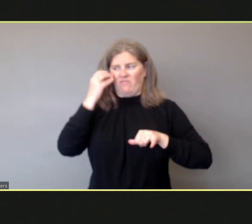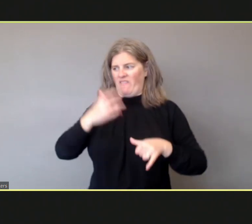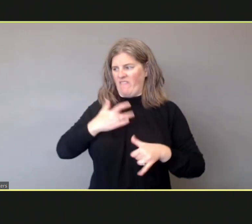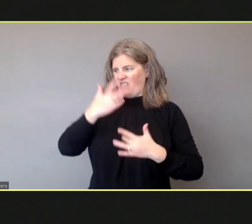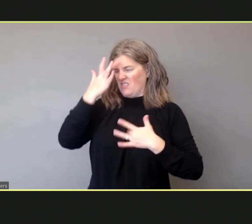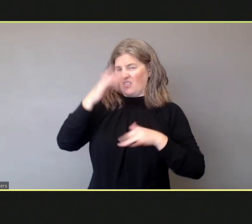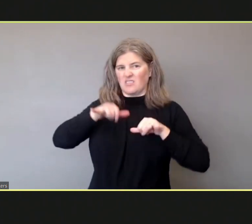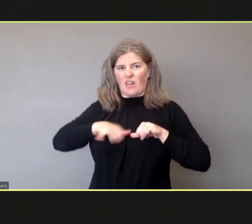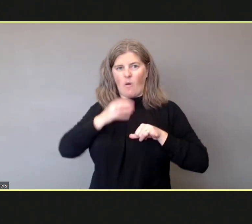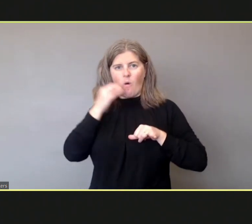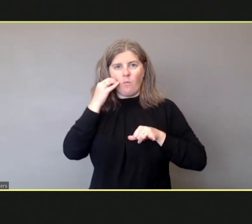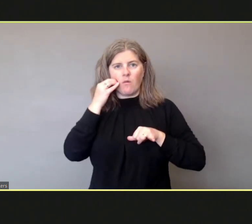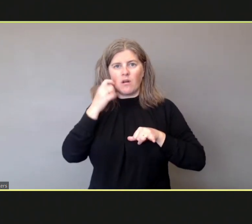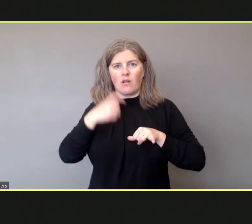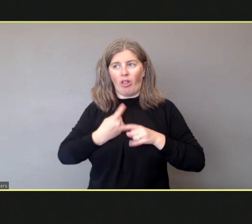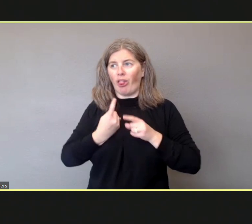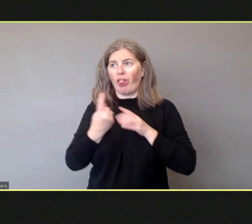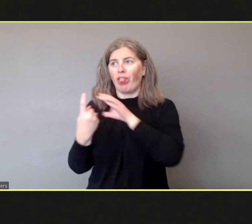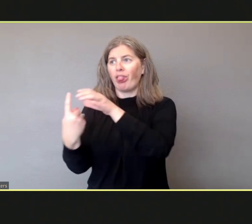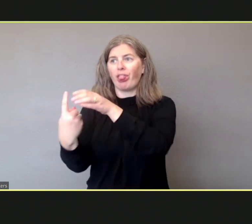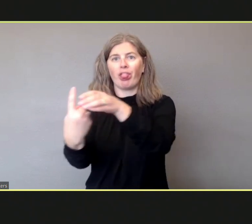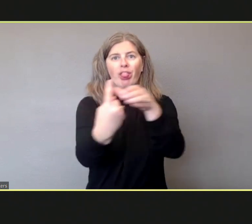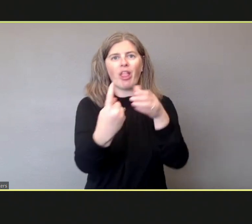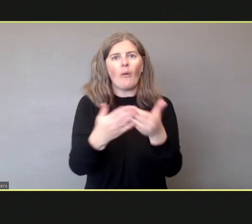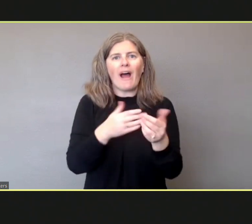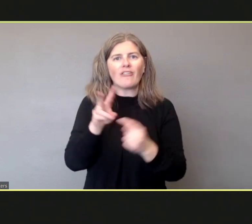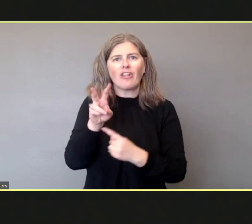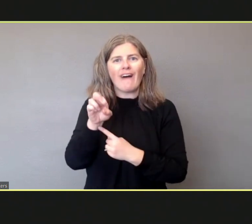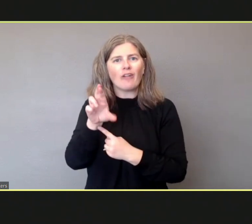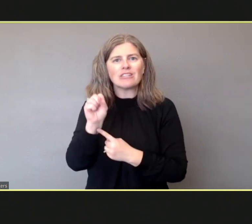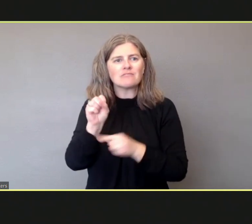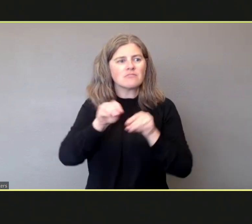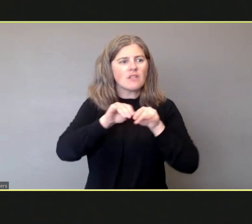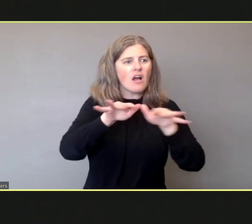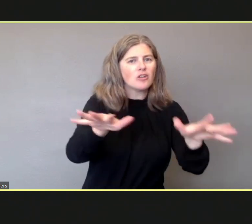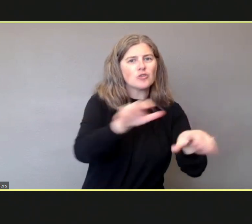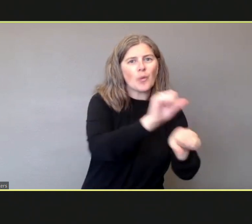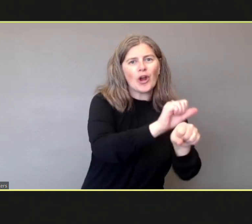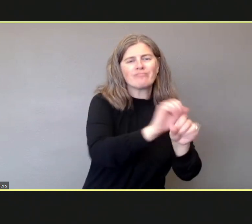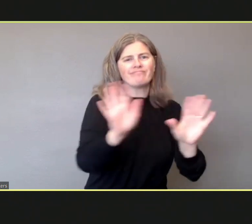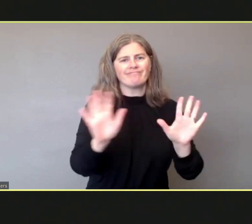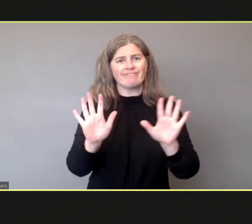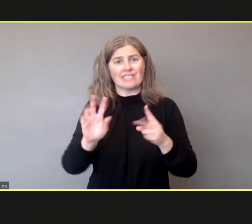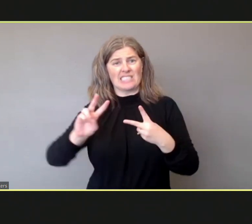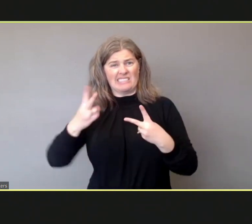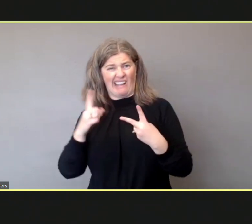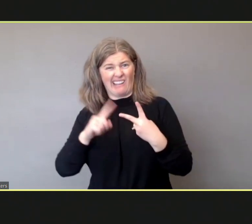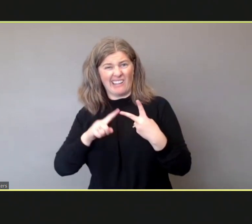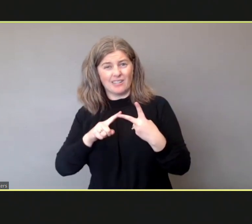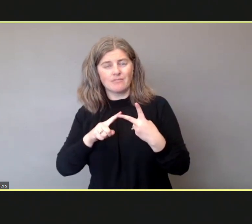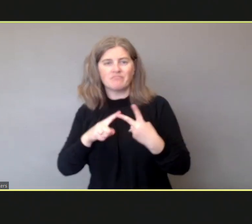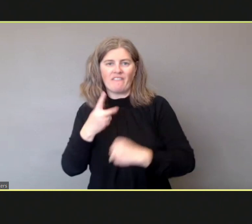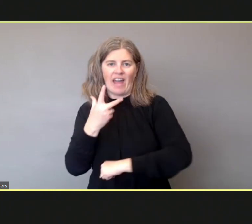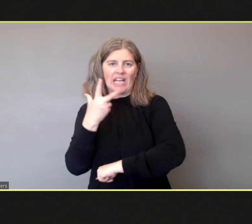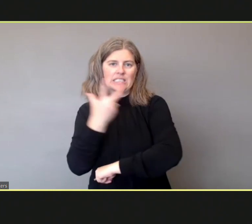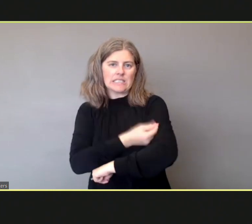Don't bring that virus, whichever one it is, to work. The second one really is, of course,